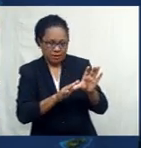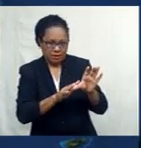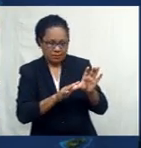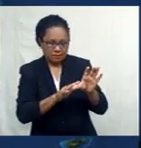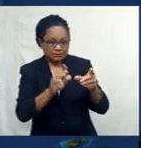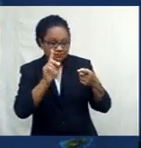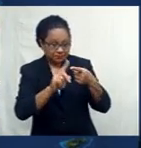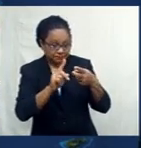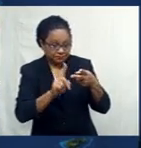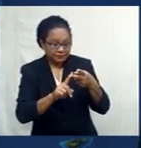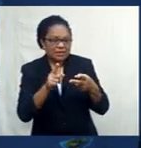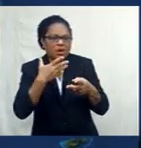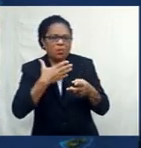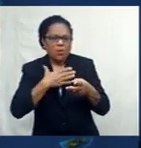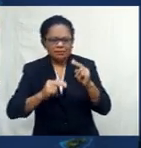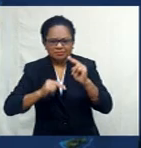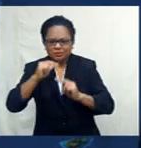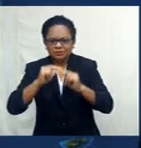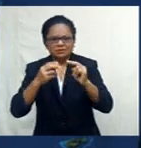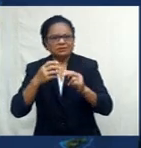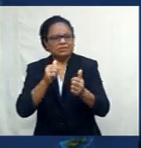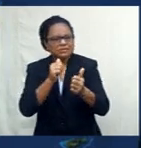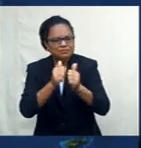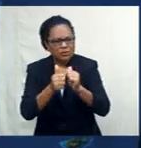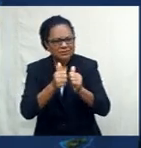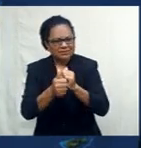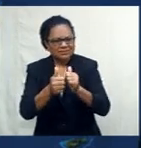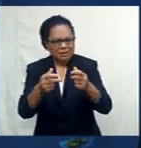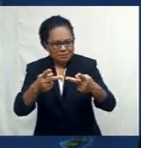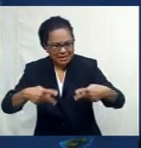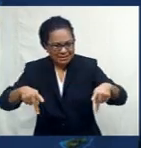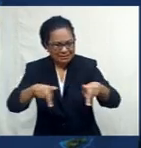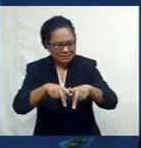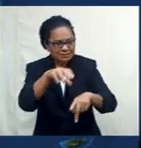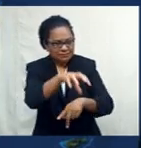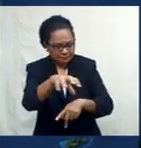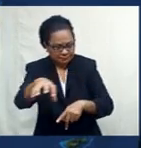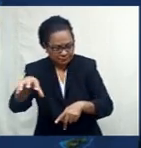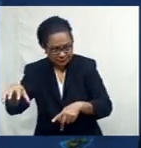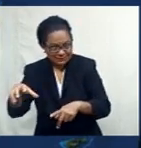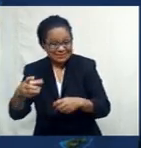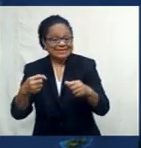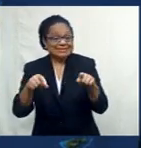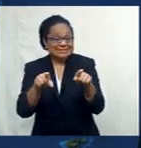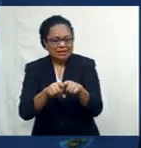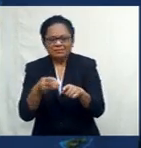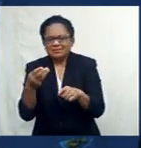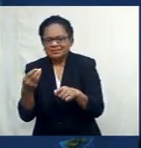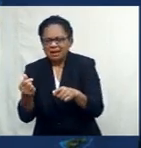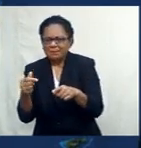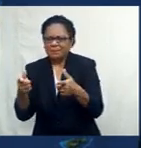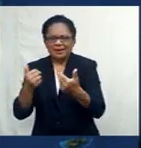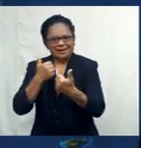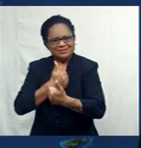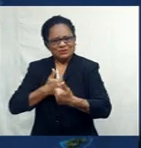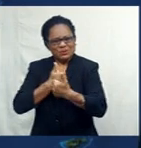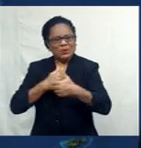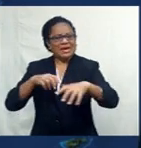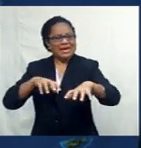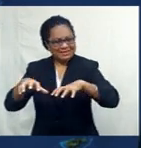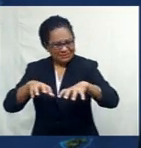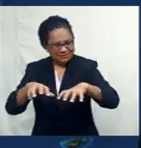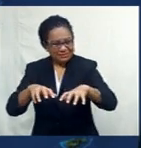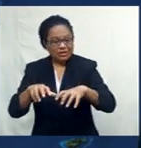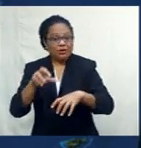establish more sports facilities and at the same time more recreational activities for